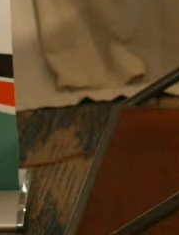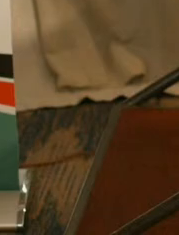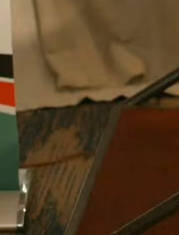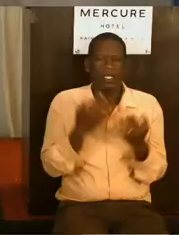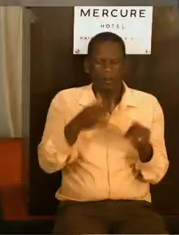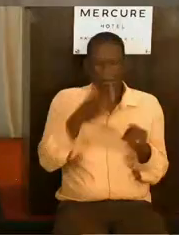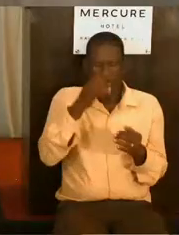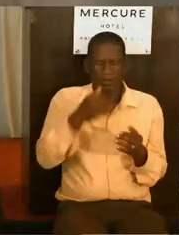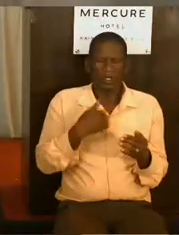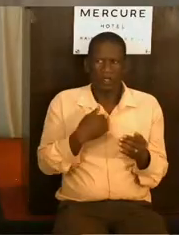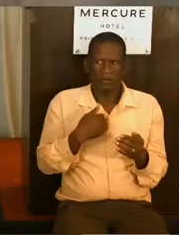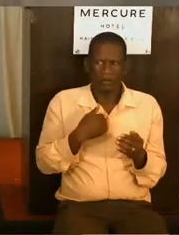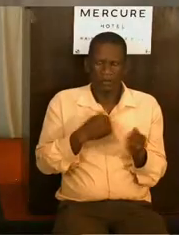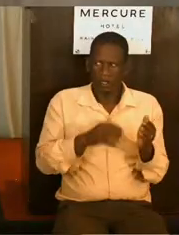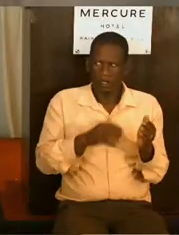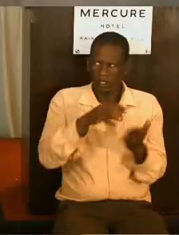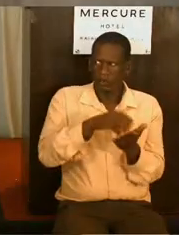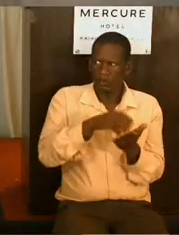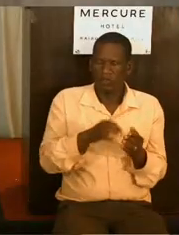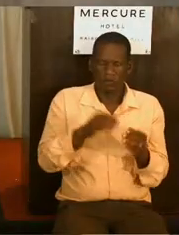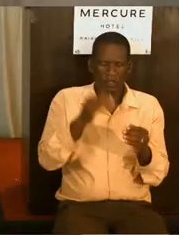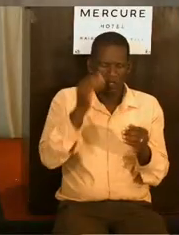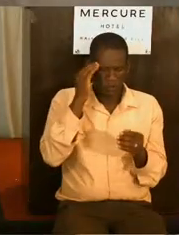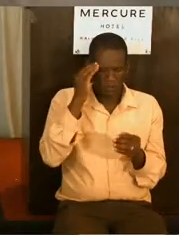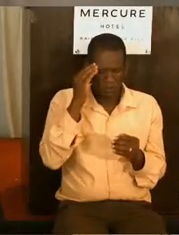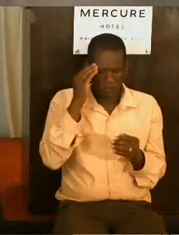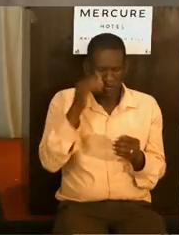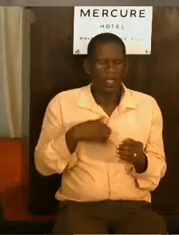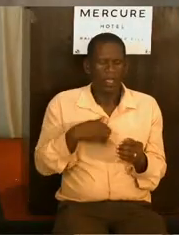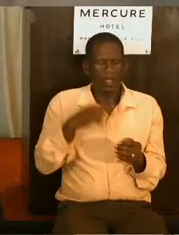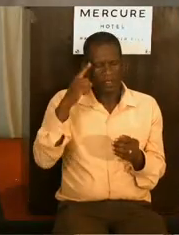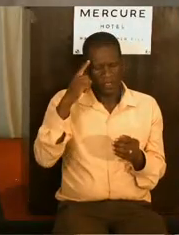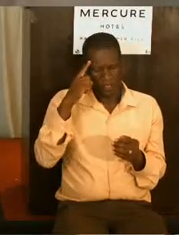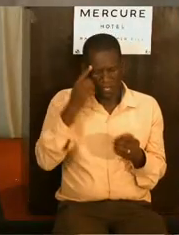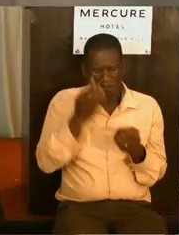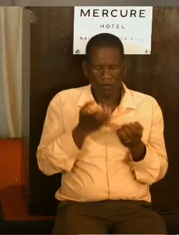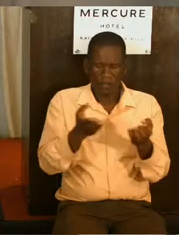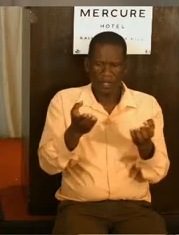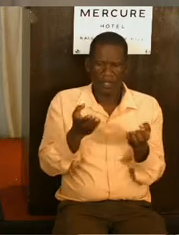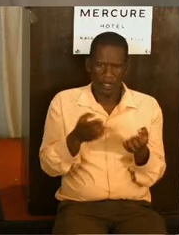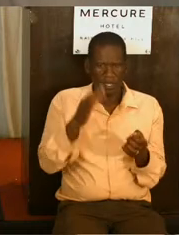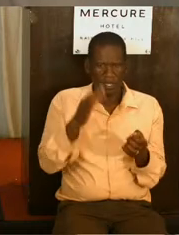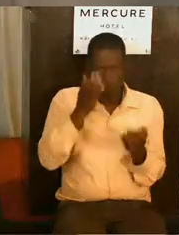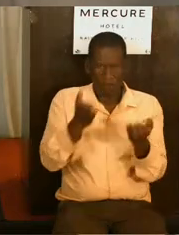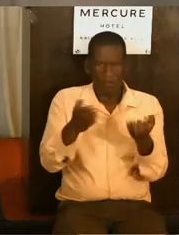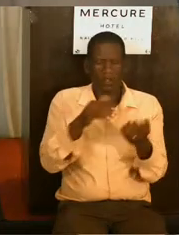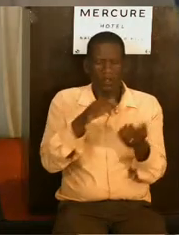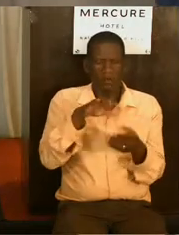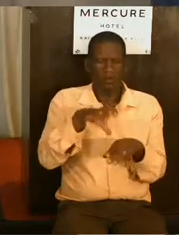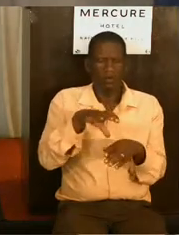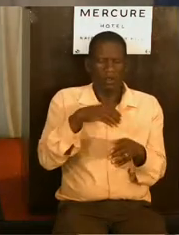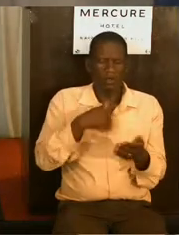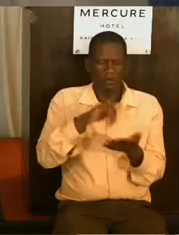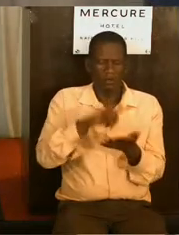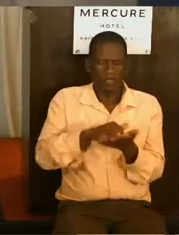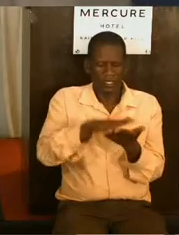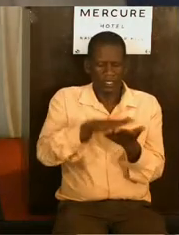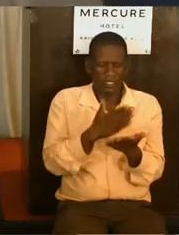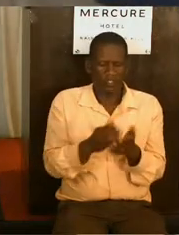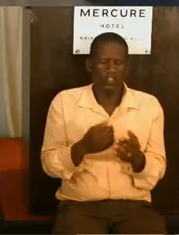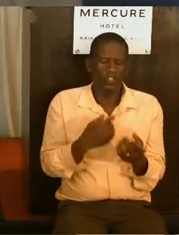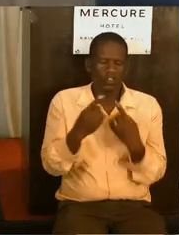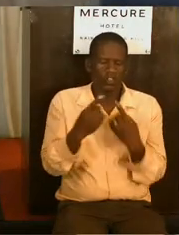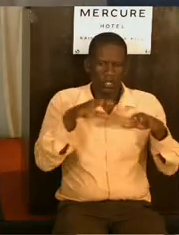it has got a bearing on education I think we need to get that session you've